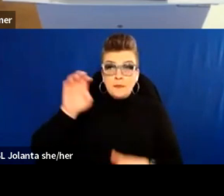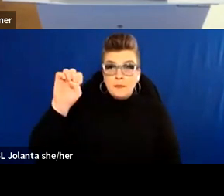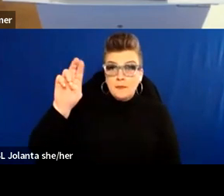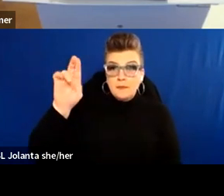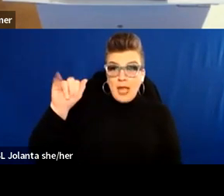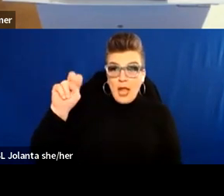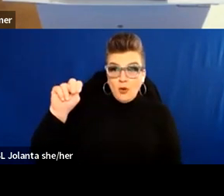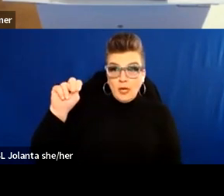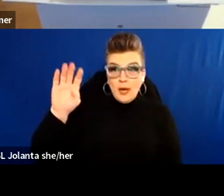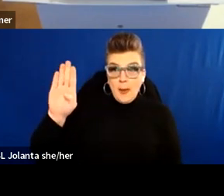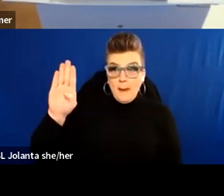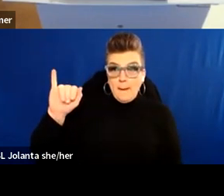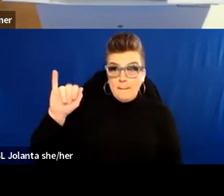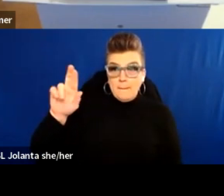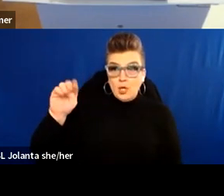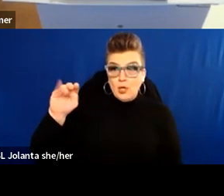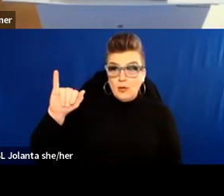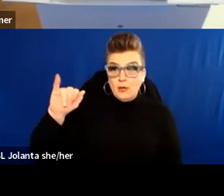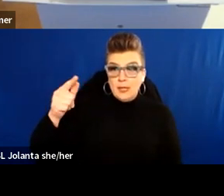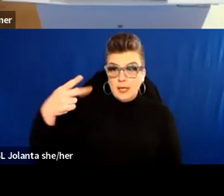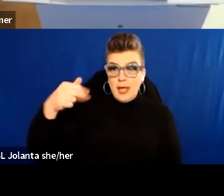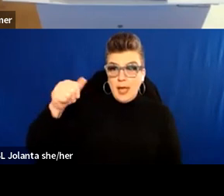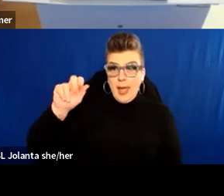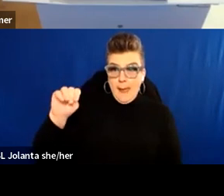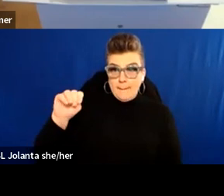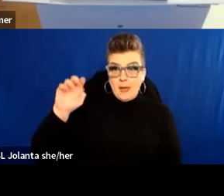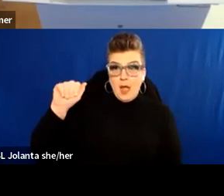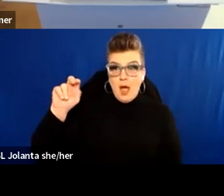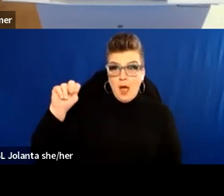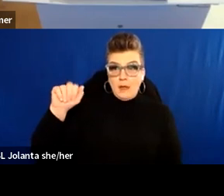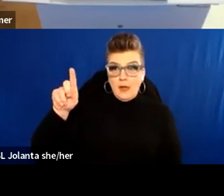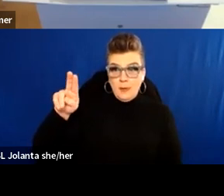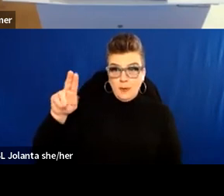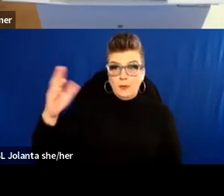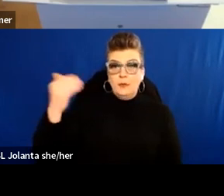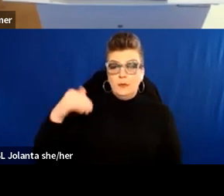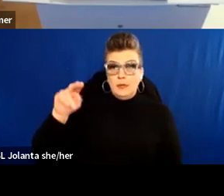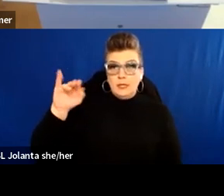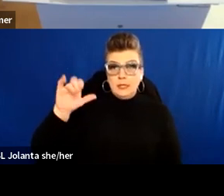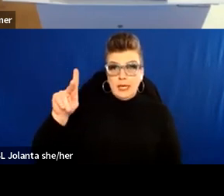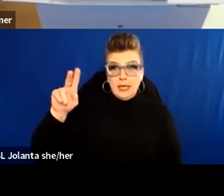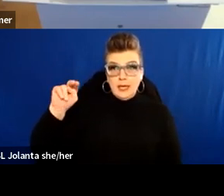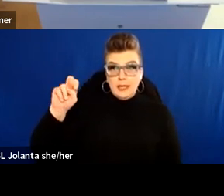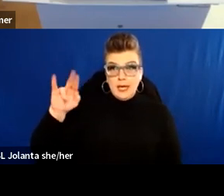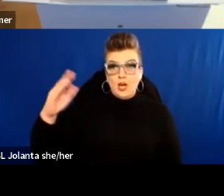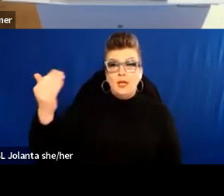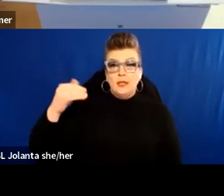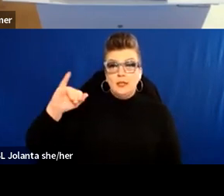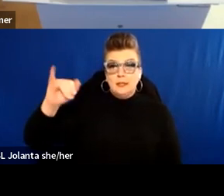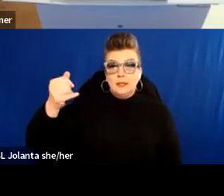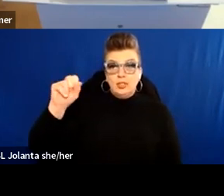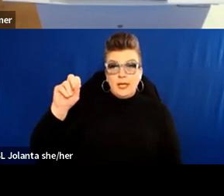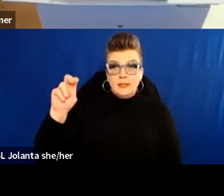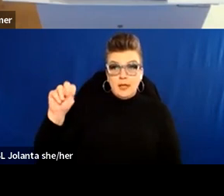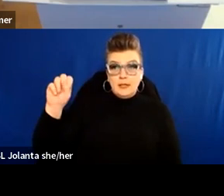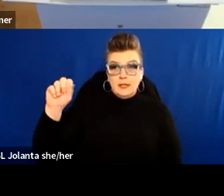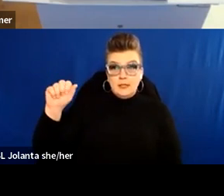followed by nick mary jason samaha judith baker courtney feely